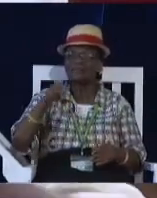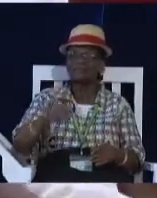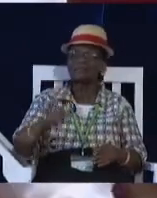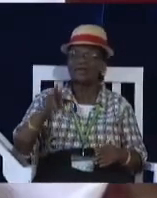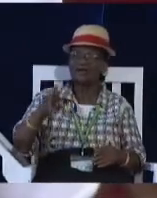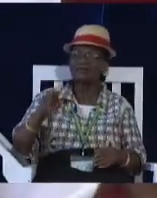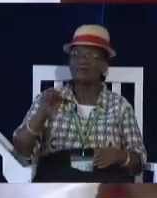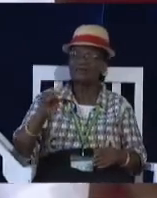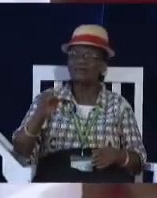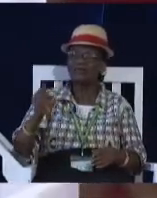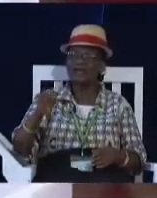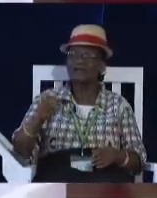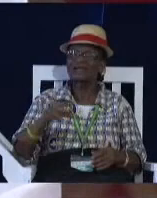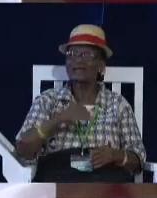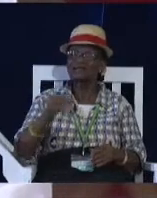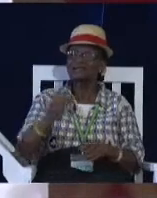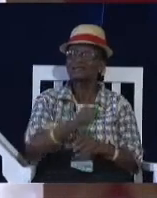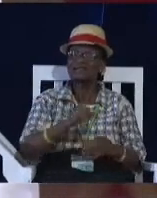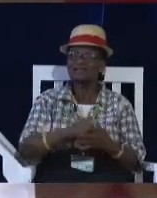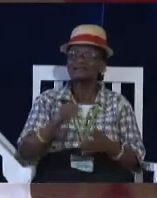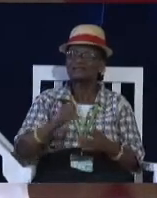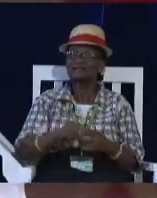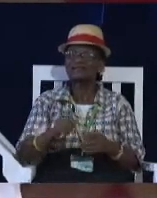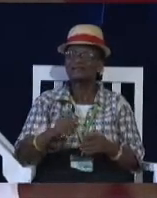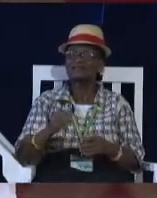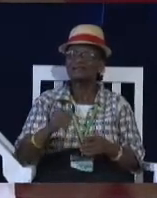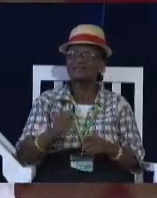And they were all healed.